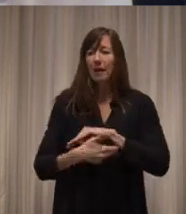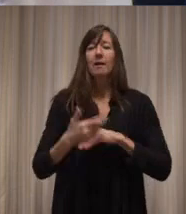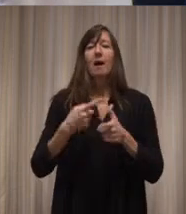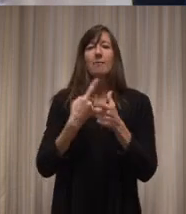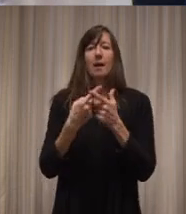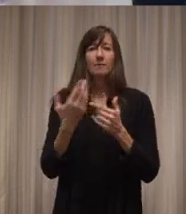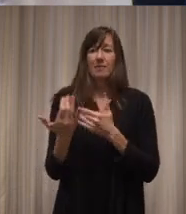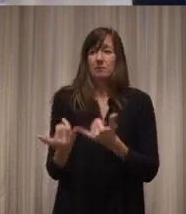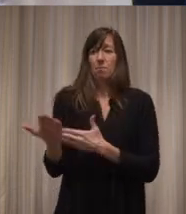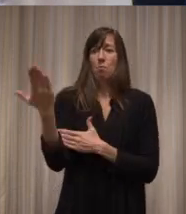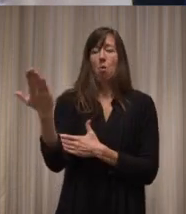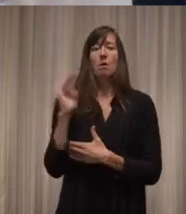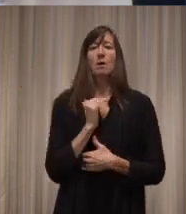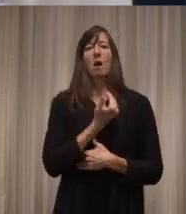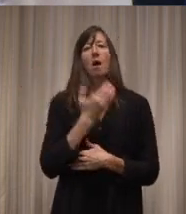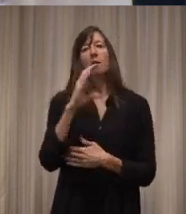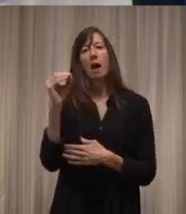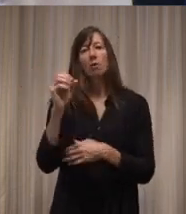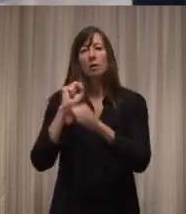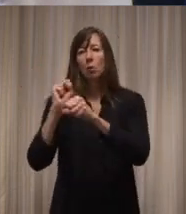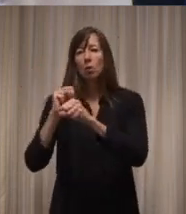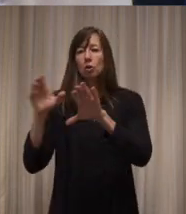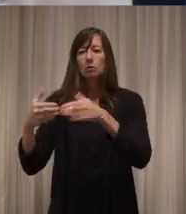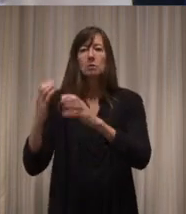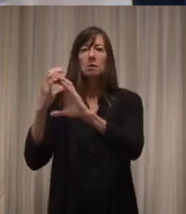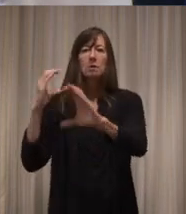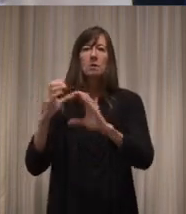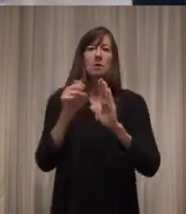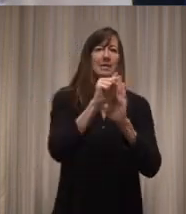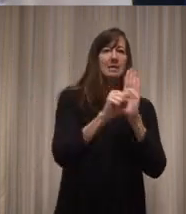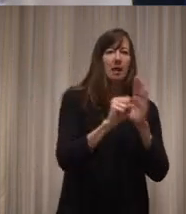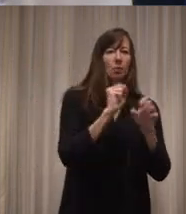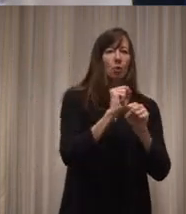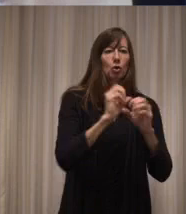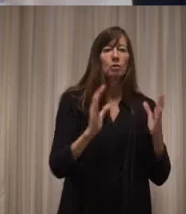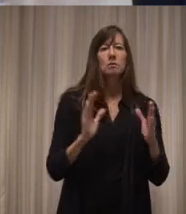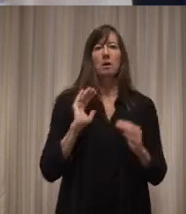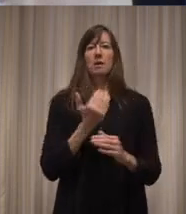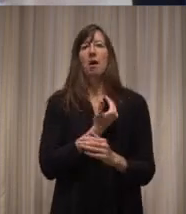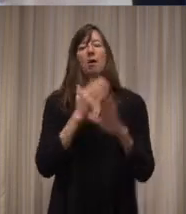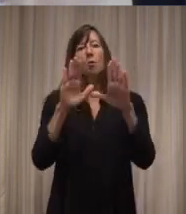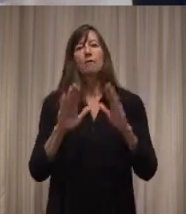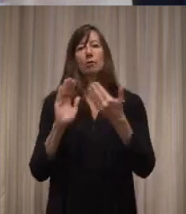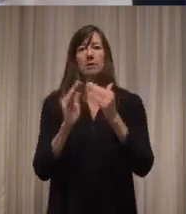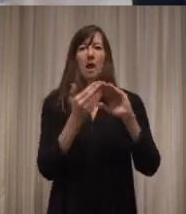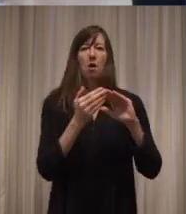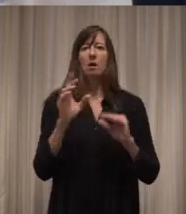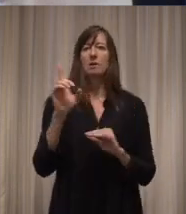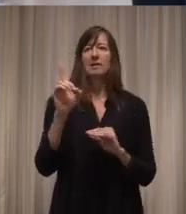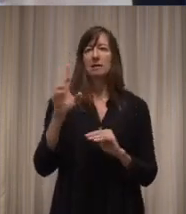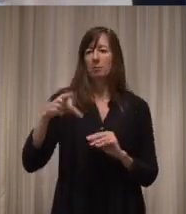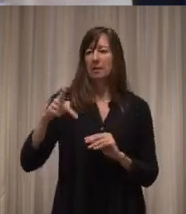our county workforce, state transit workers, and our great town DPW crews, dozens of